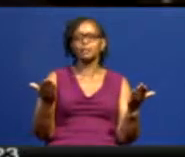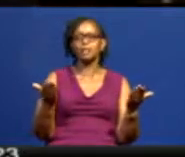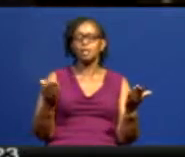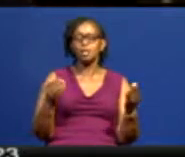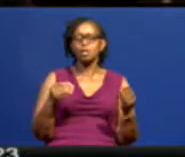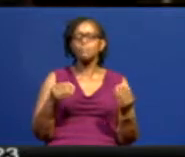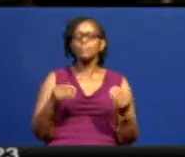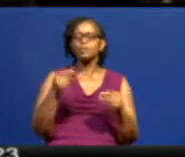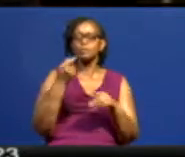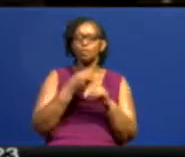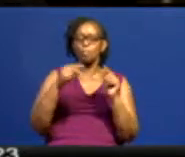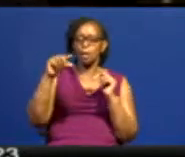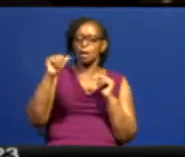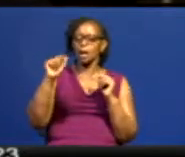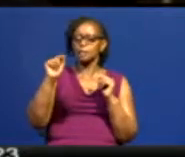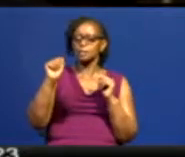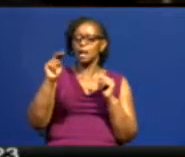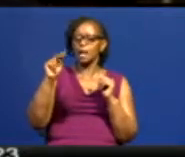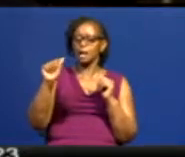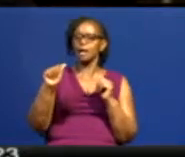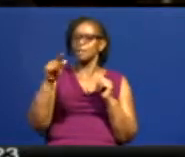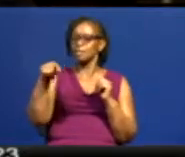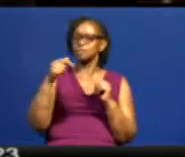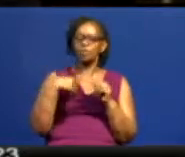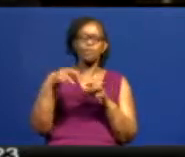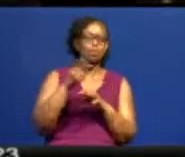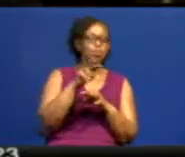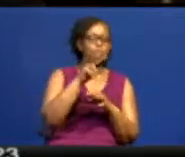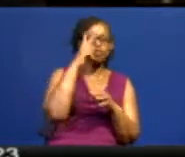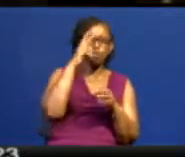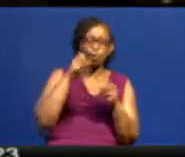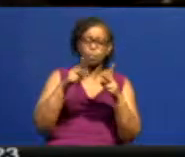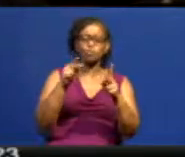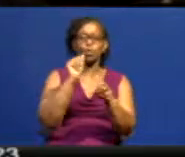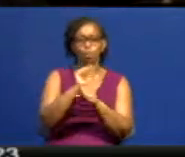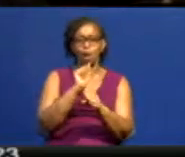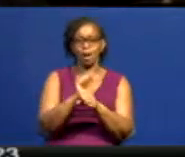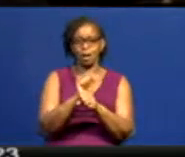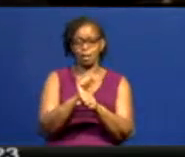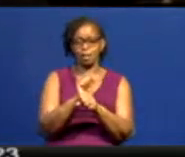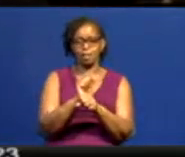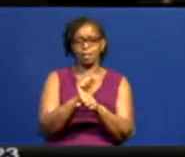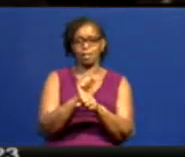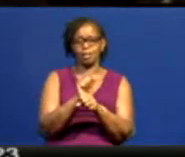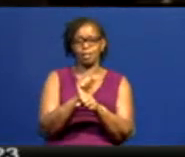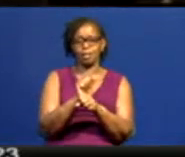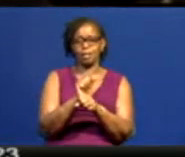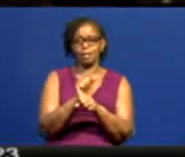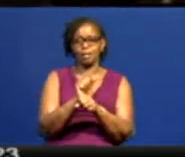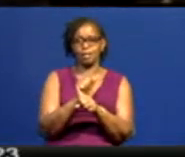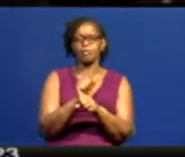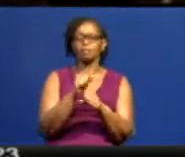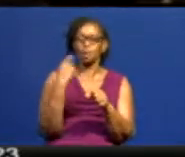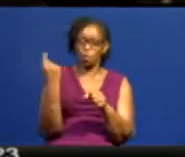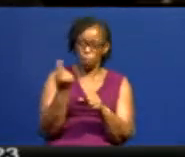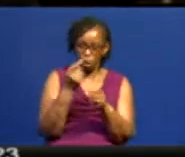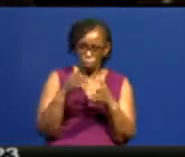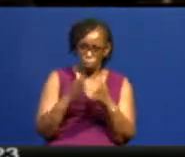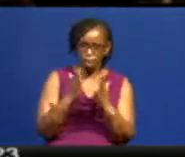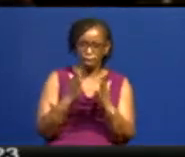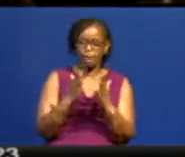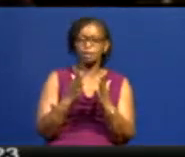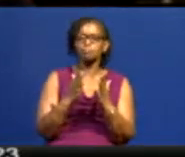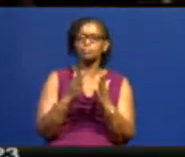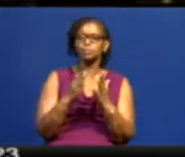constituency looking for opportunities to work. And the only way we can be able to ensure that we are able to attract